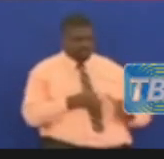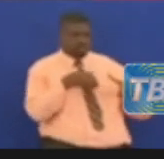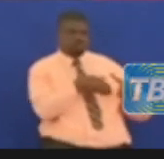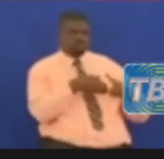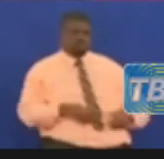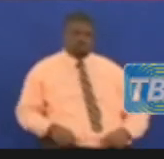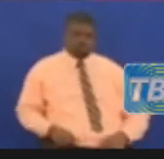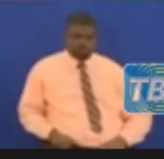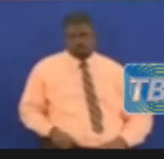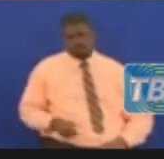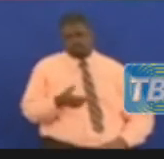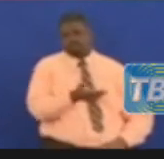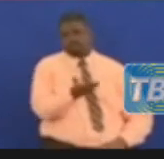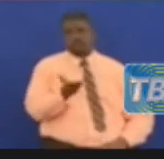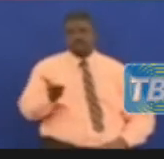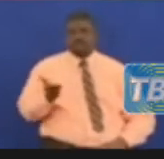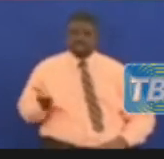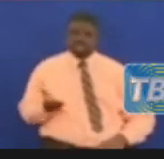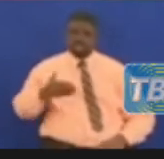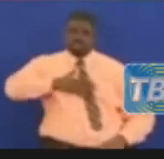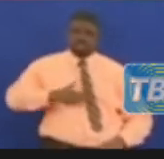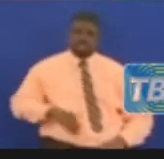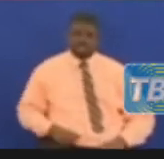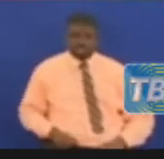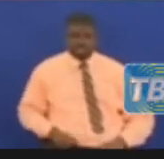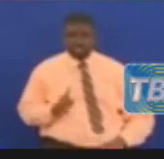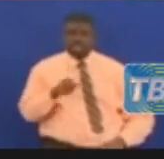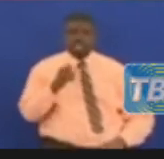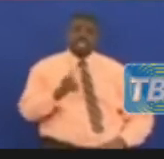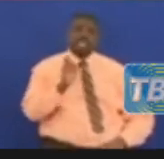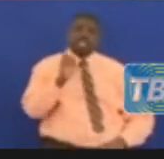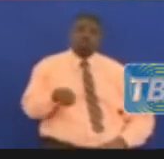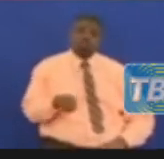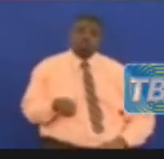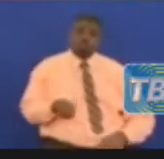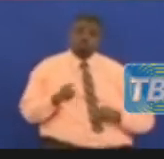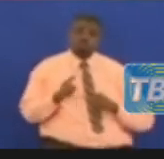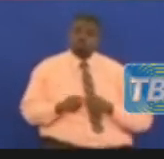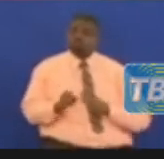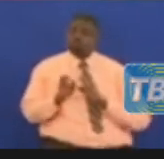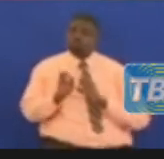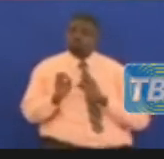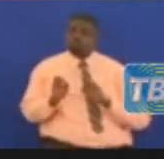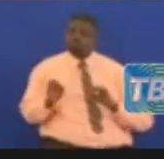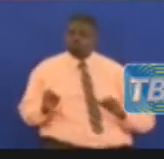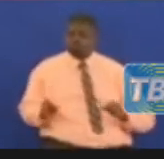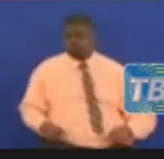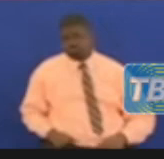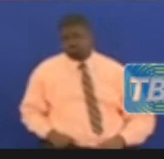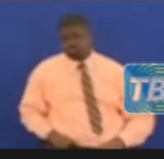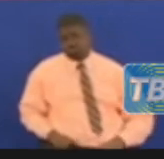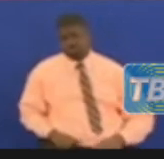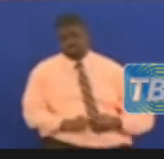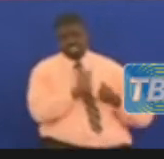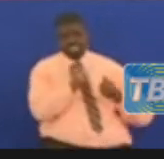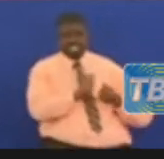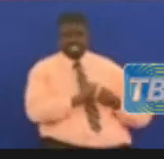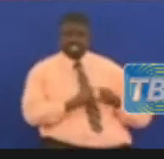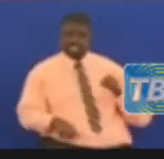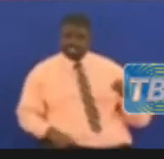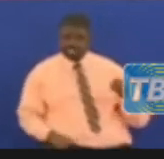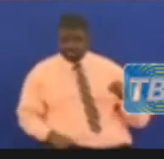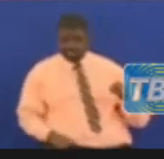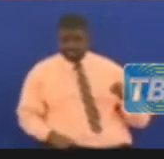on the group of other colleagues. There was one very crucial